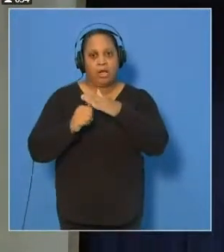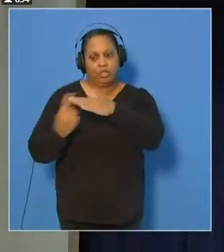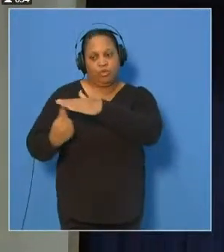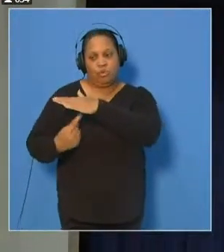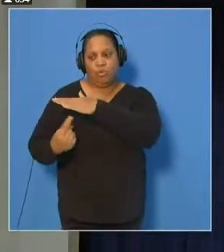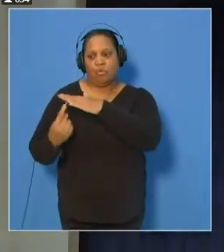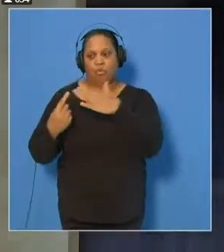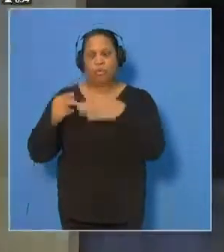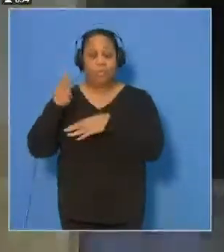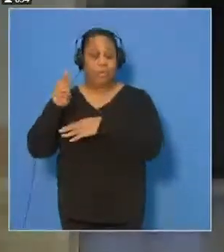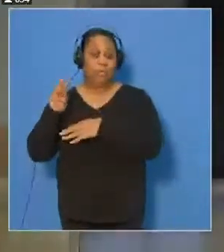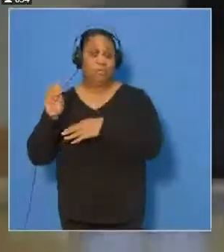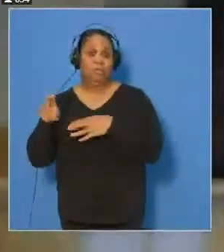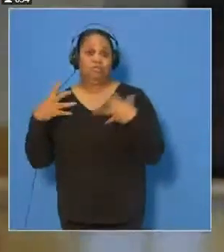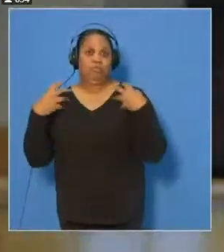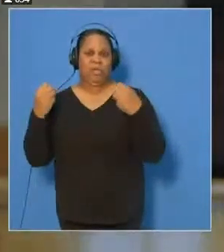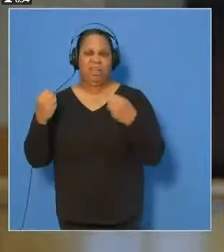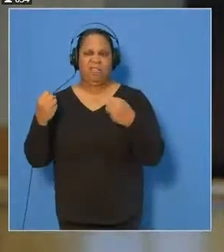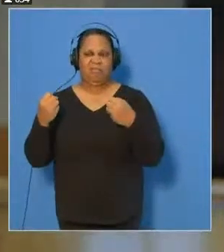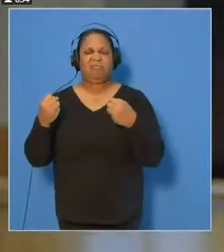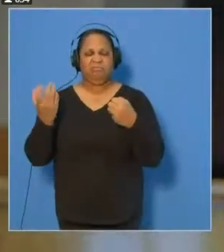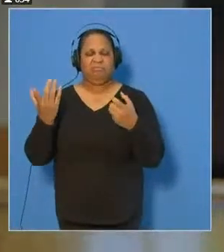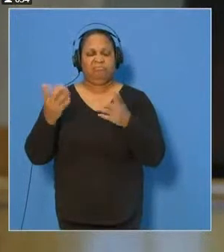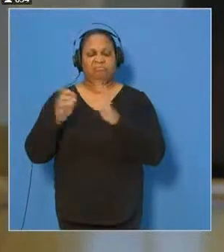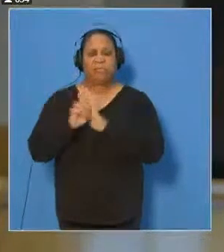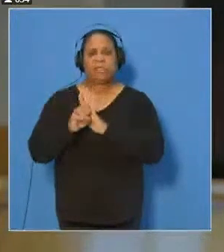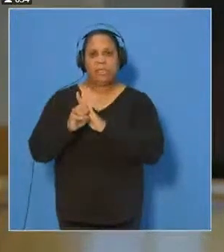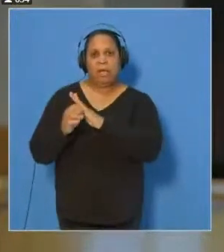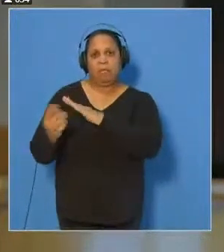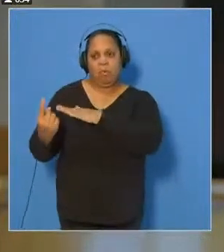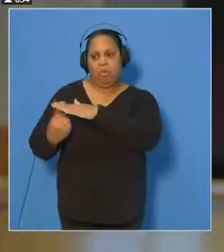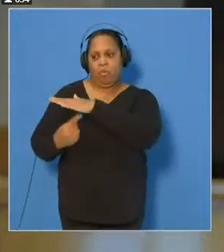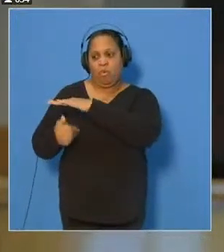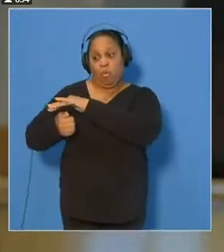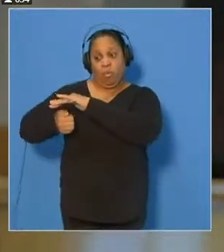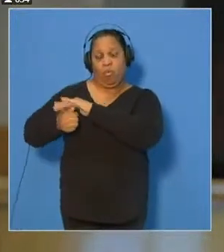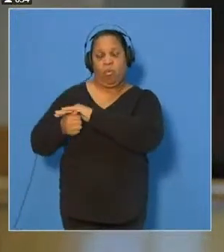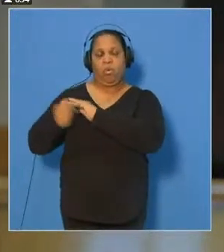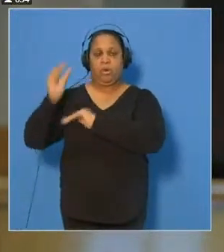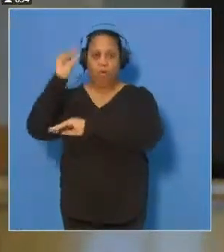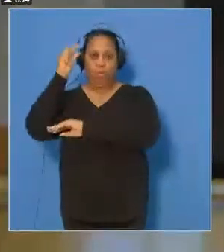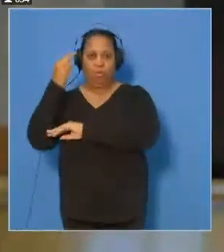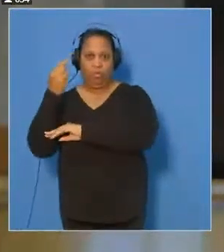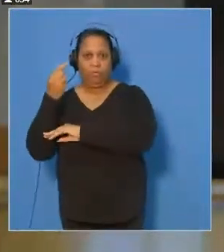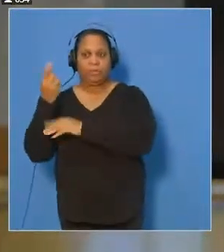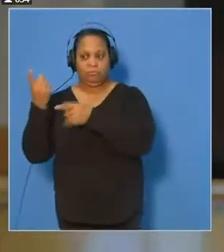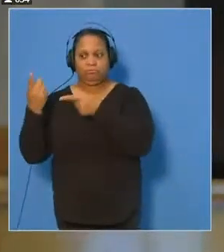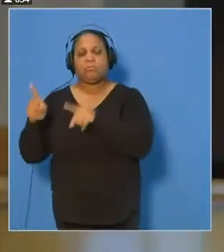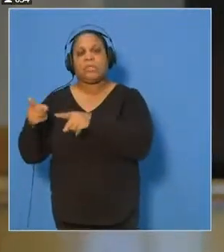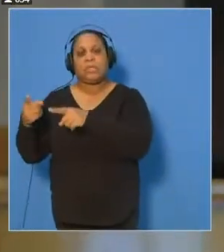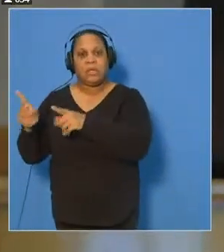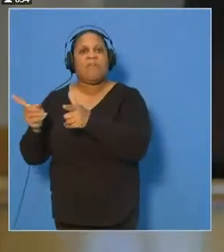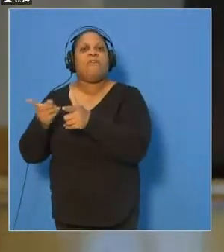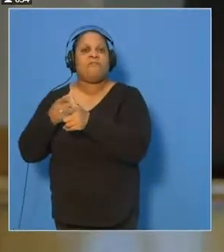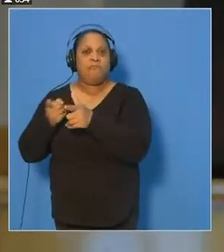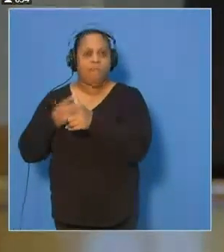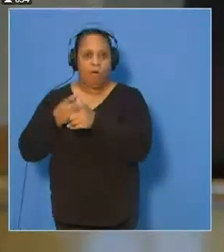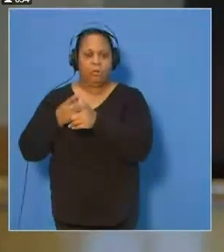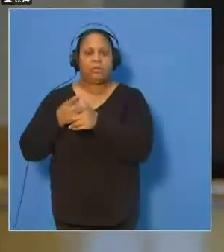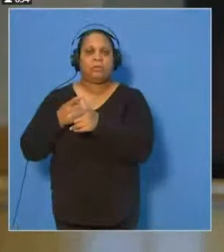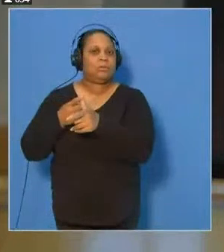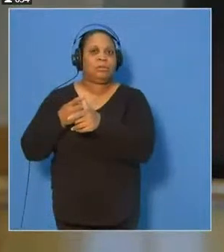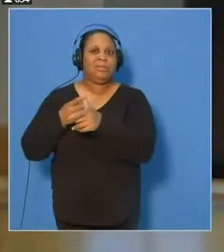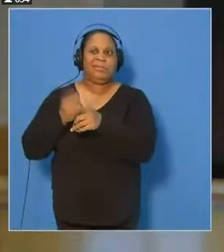certain provisions where an exemption for quarantining in a government facility can take place. First and foremost is it